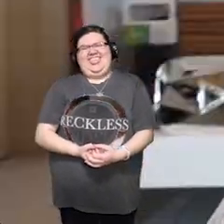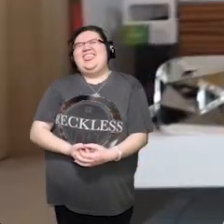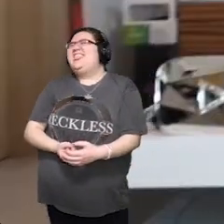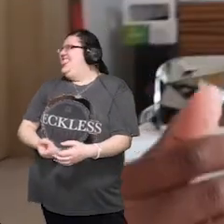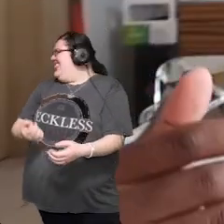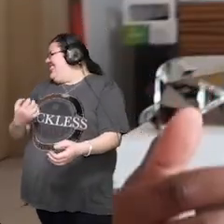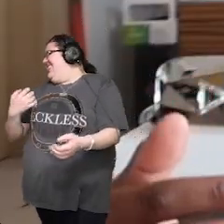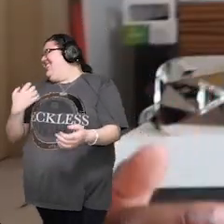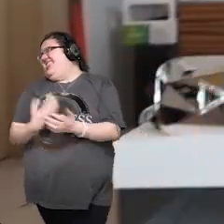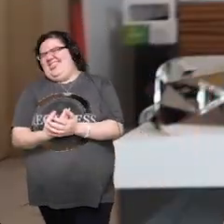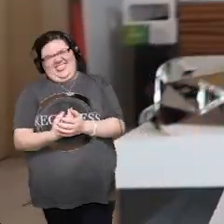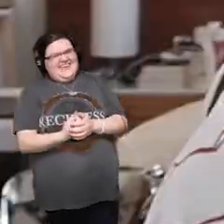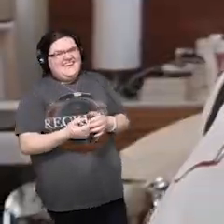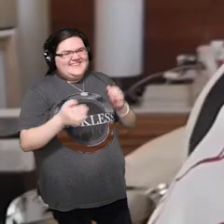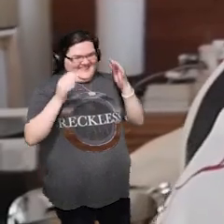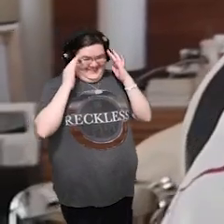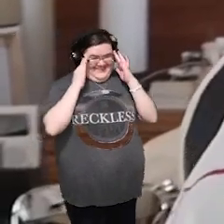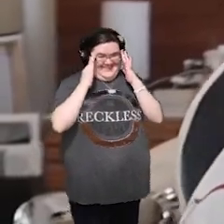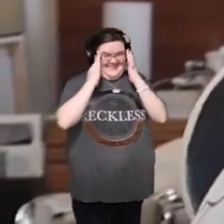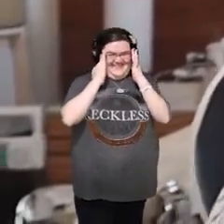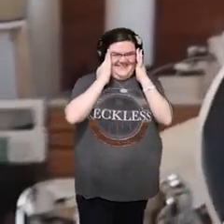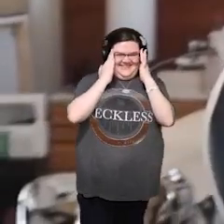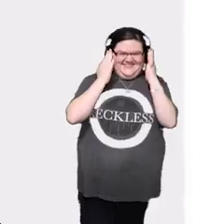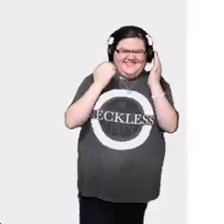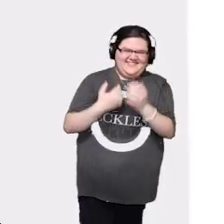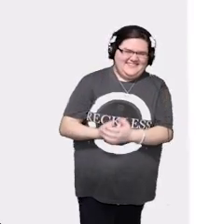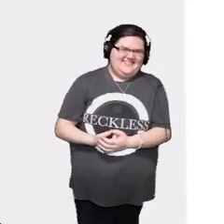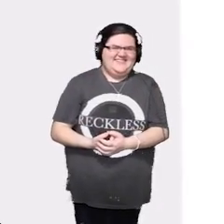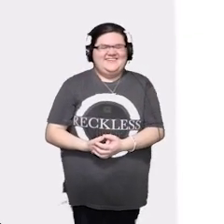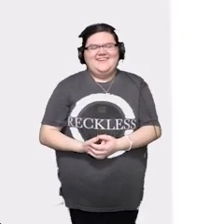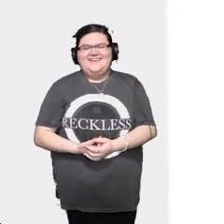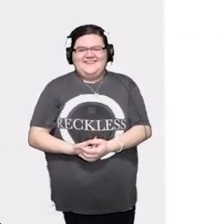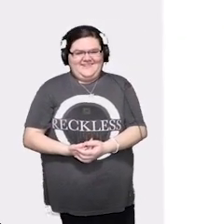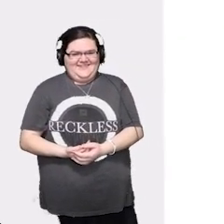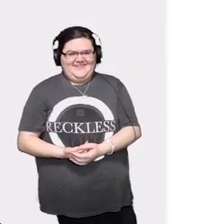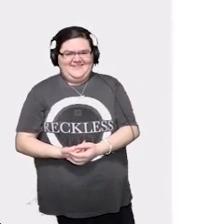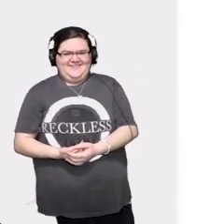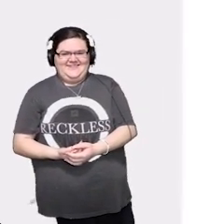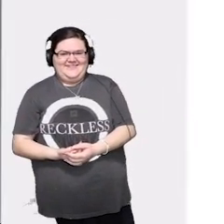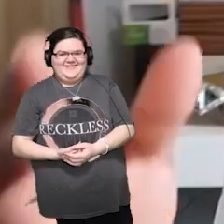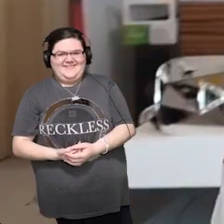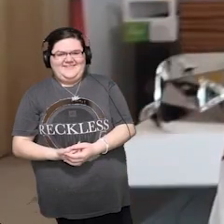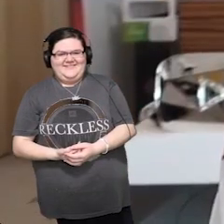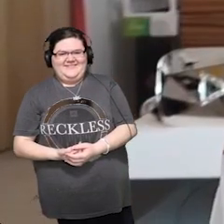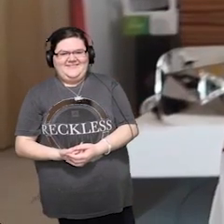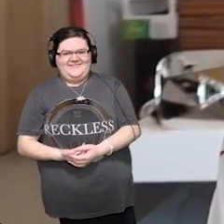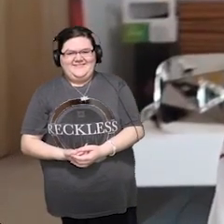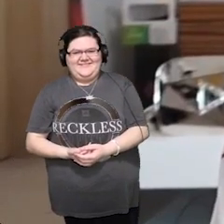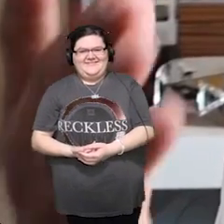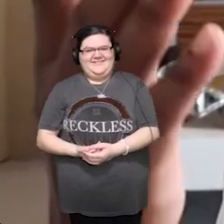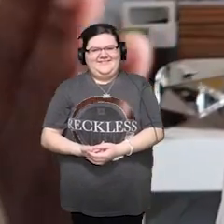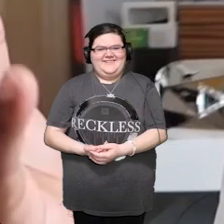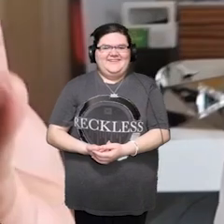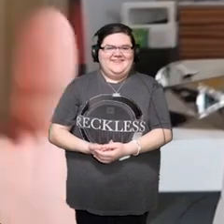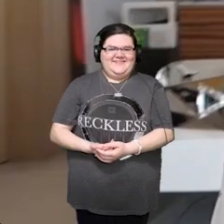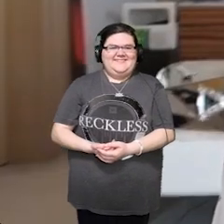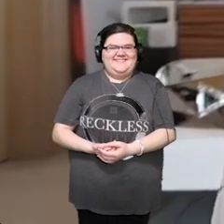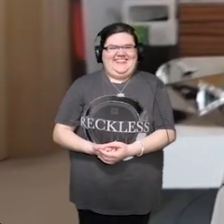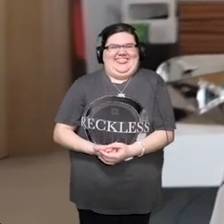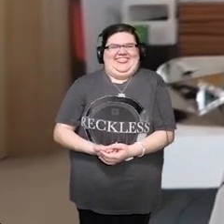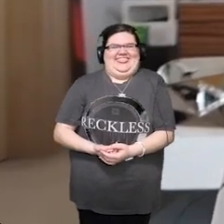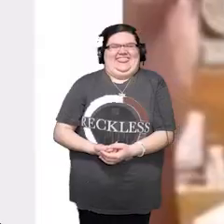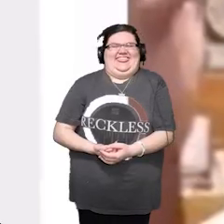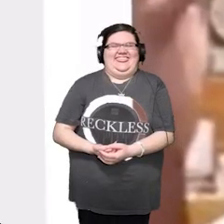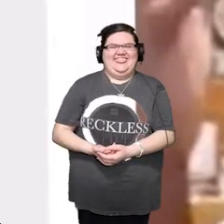this fucking same spot. Happy for your camera upgrade. Well, it's downgraded. Oh, gone back to where it